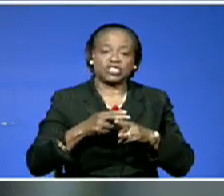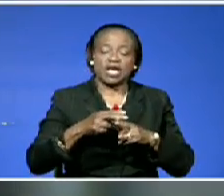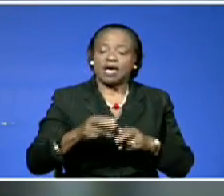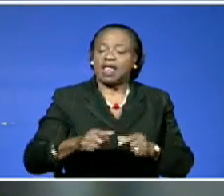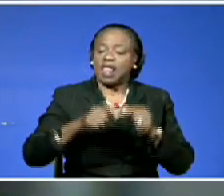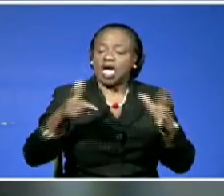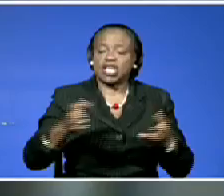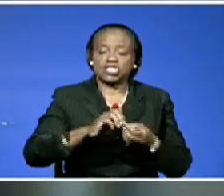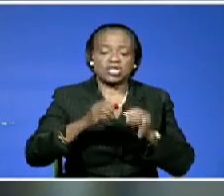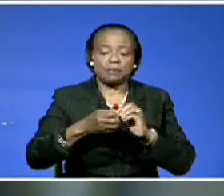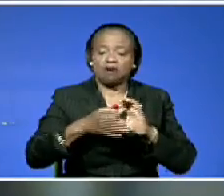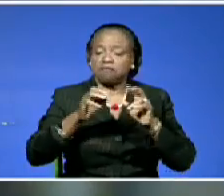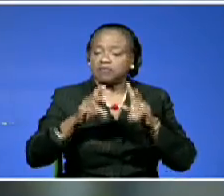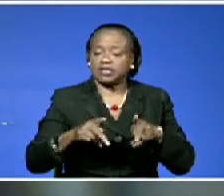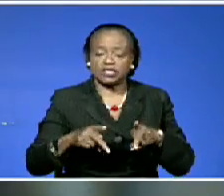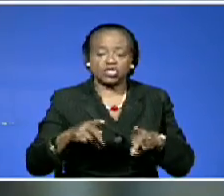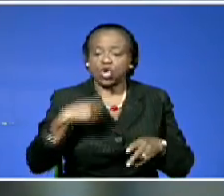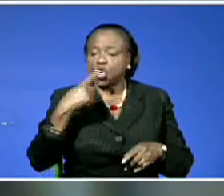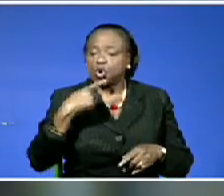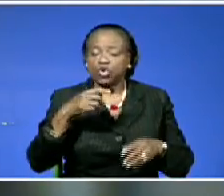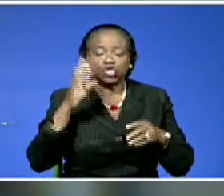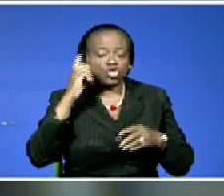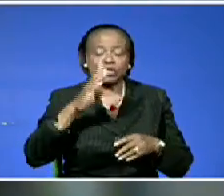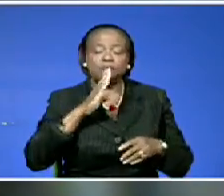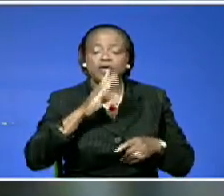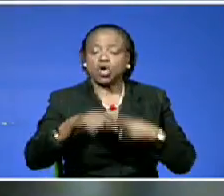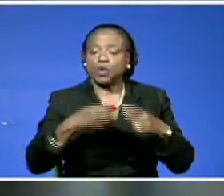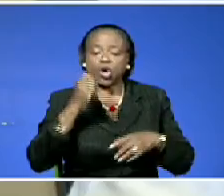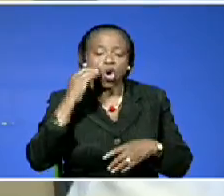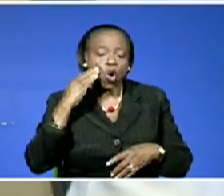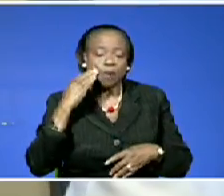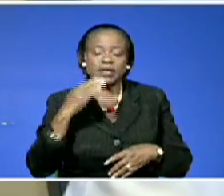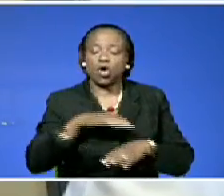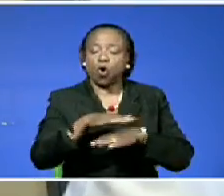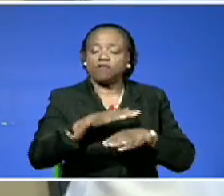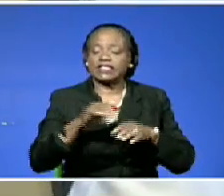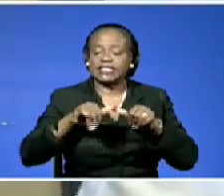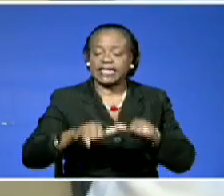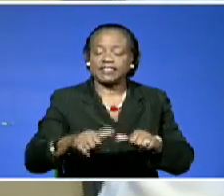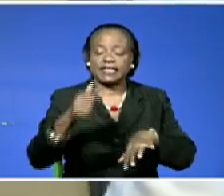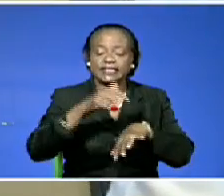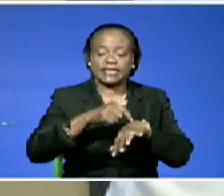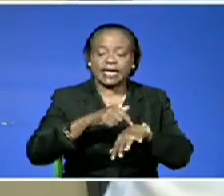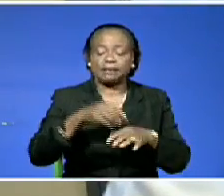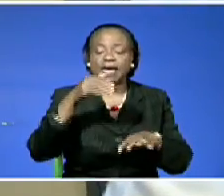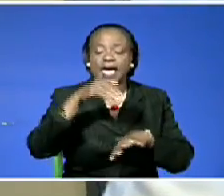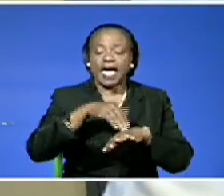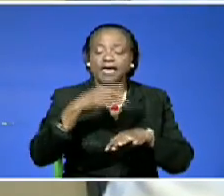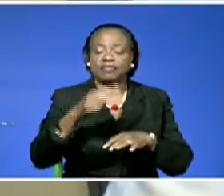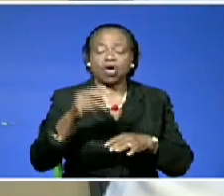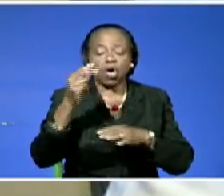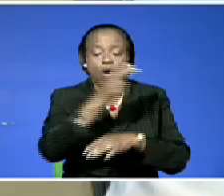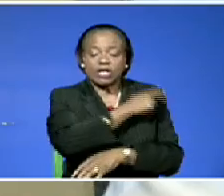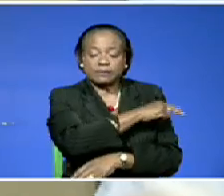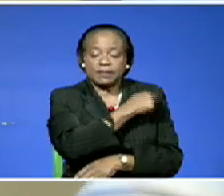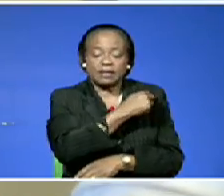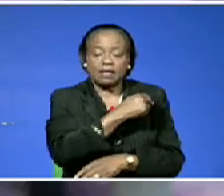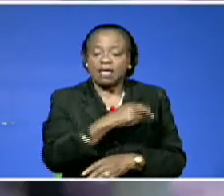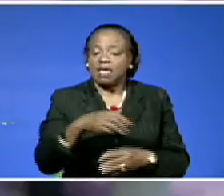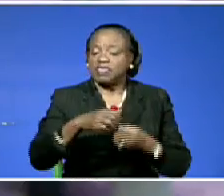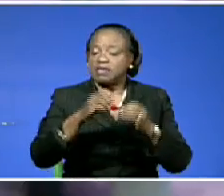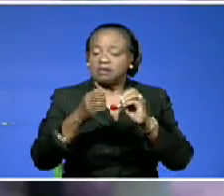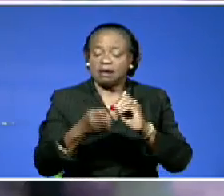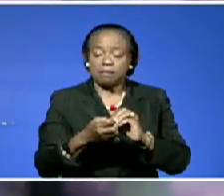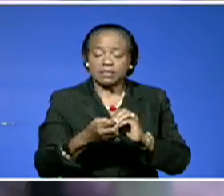who are discharged patients overstaying their time at the hospital. Administrator Mary Walker said the number of boarders appeared to be on